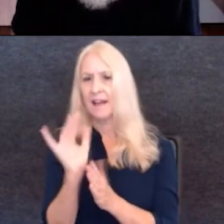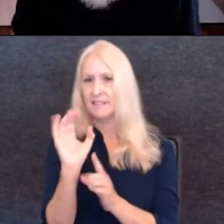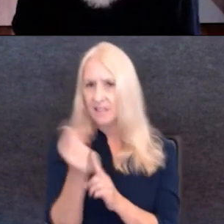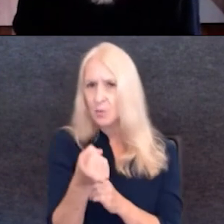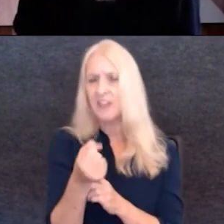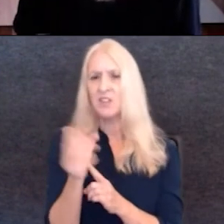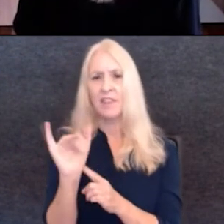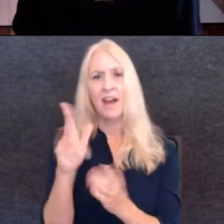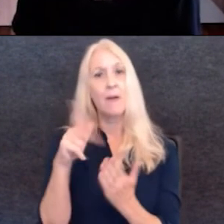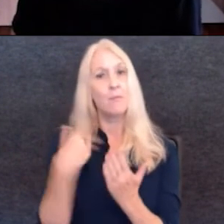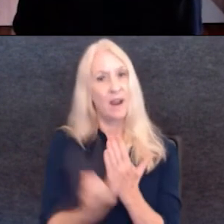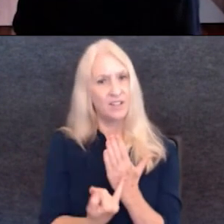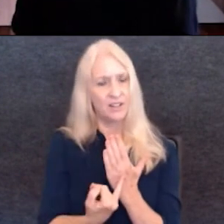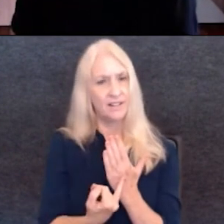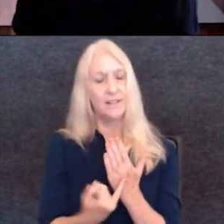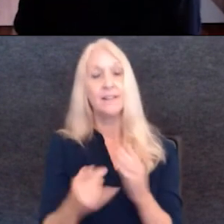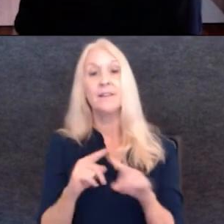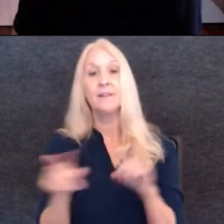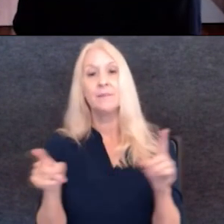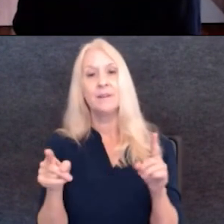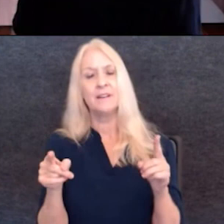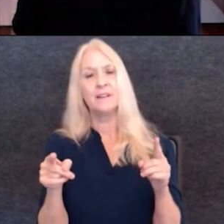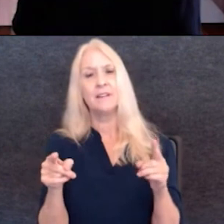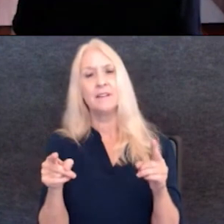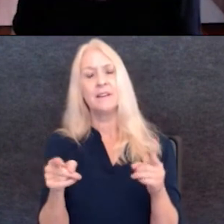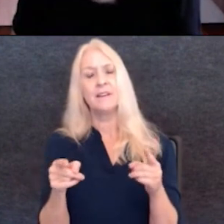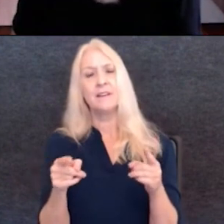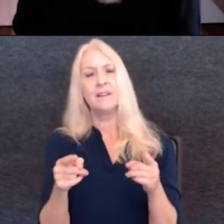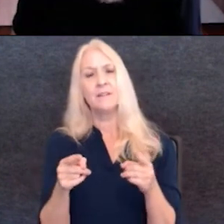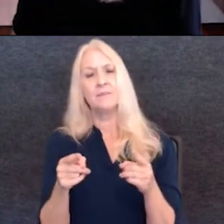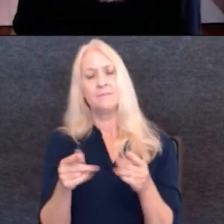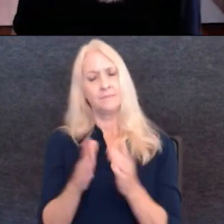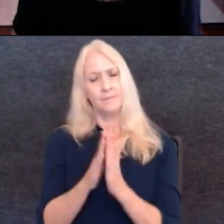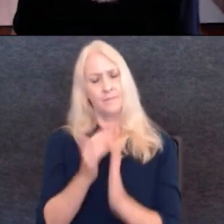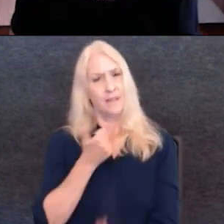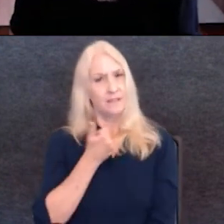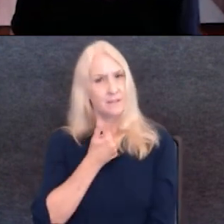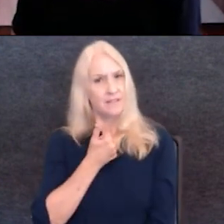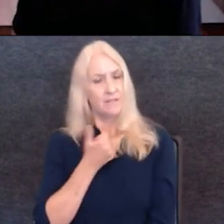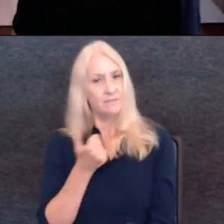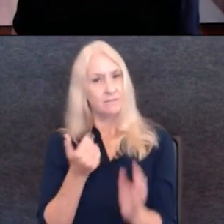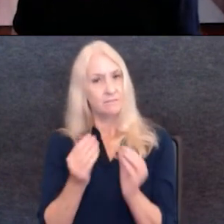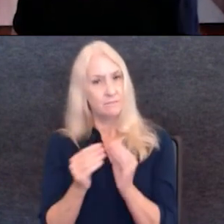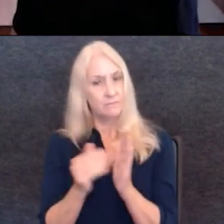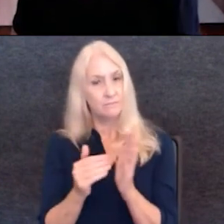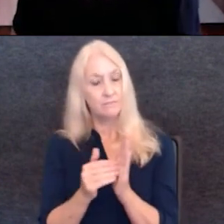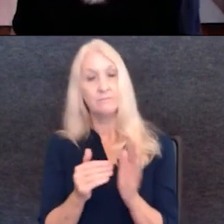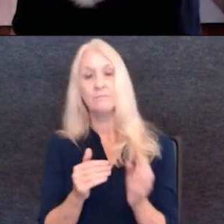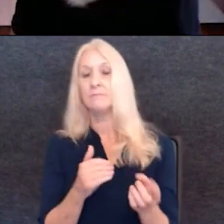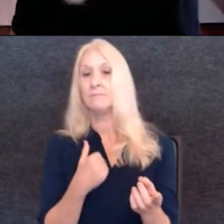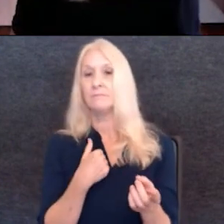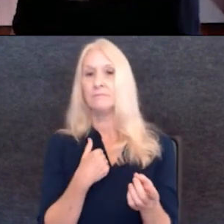And it has allowed me, like I ask myself more times what I'm not going to do, that I don't